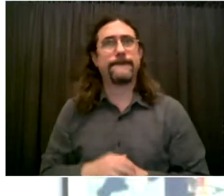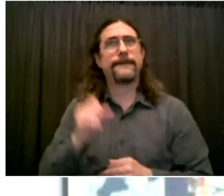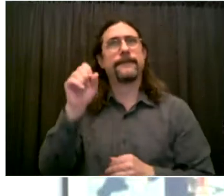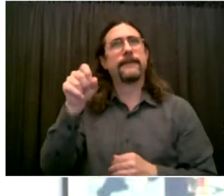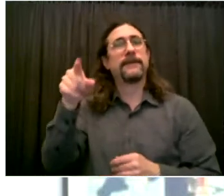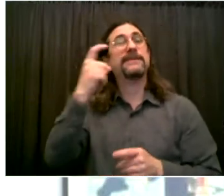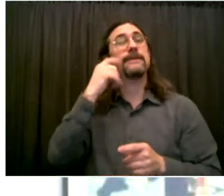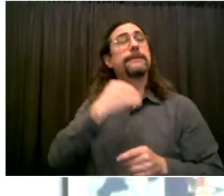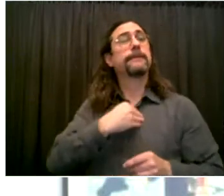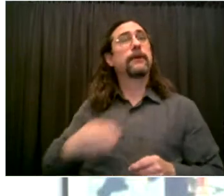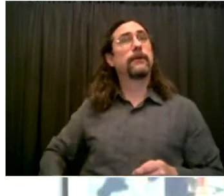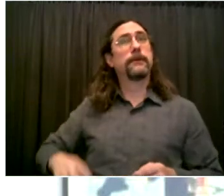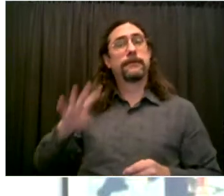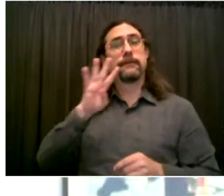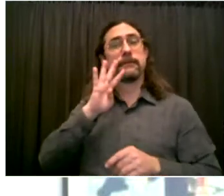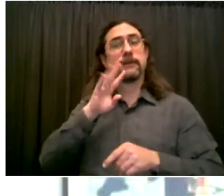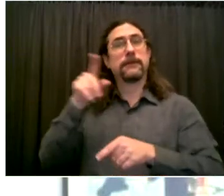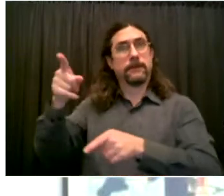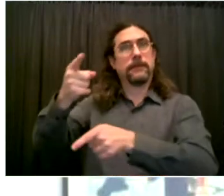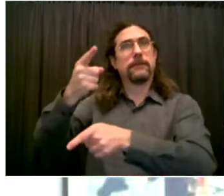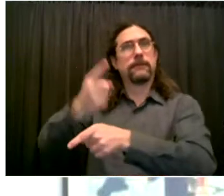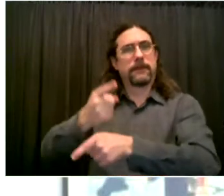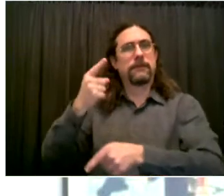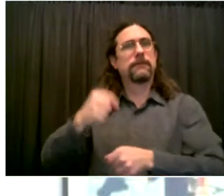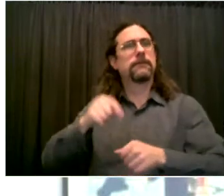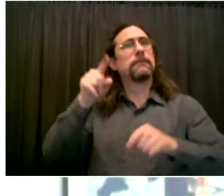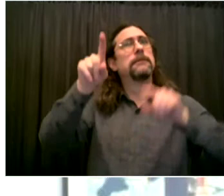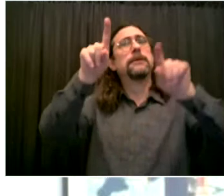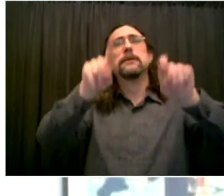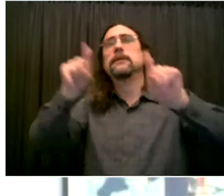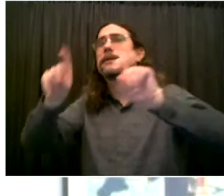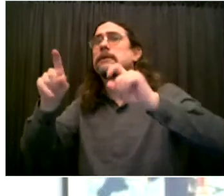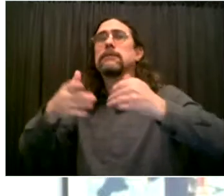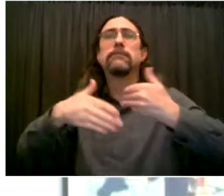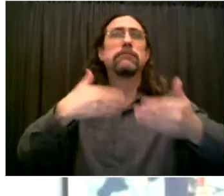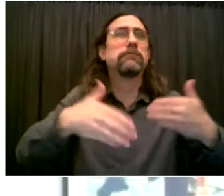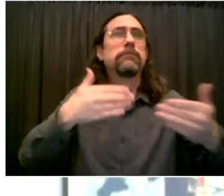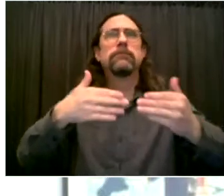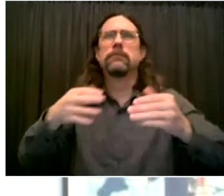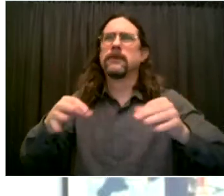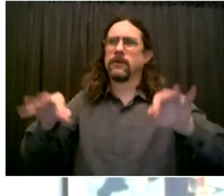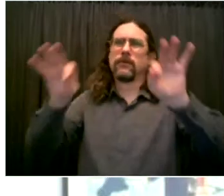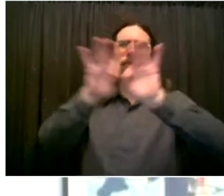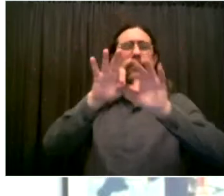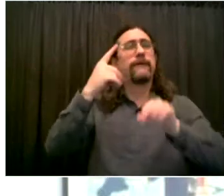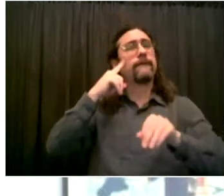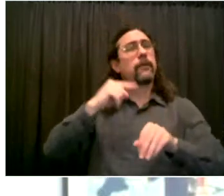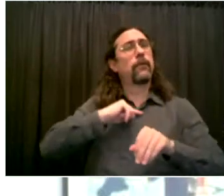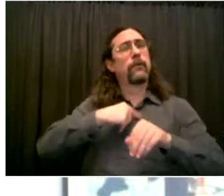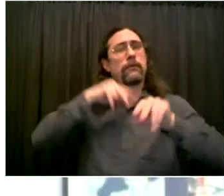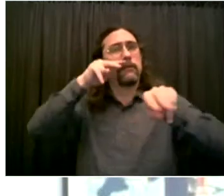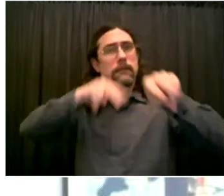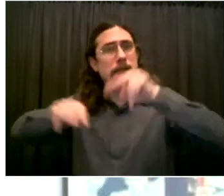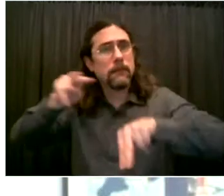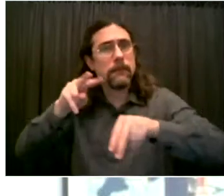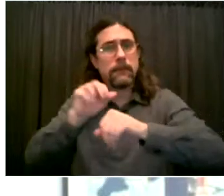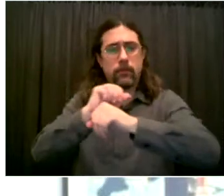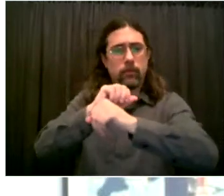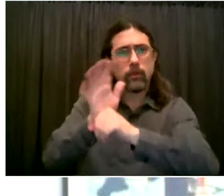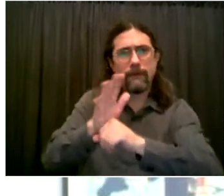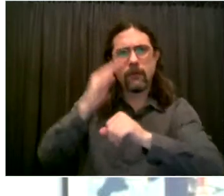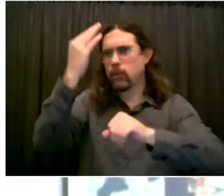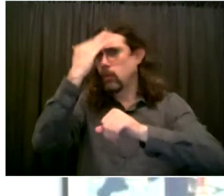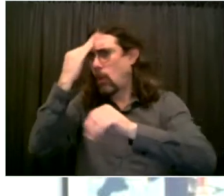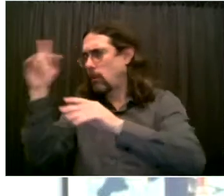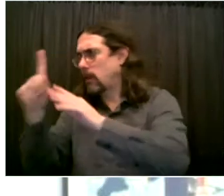to curbing the spread of COVID-19. That remains true even as we ramp up our vaccination campaign. And so I